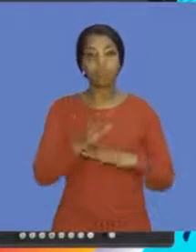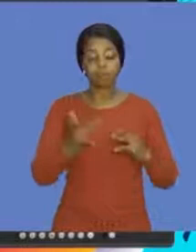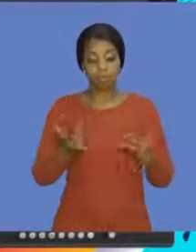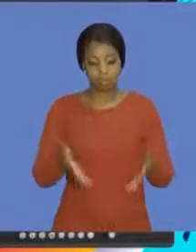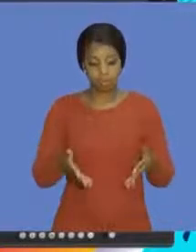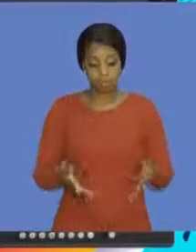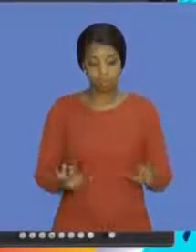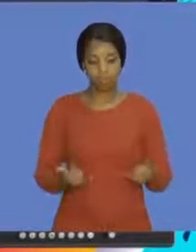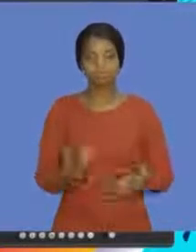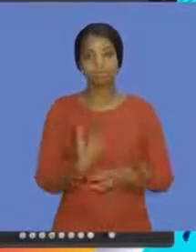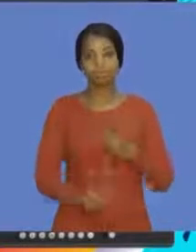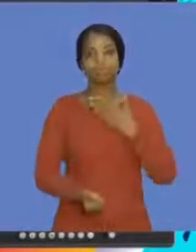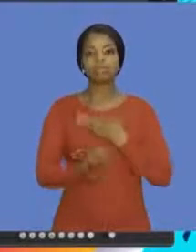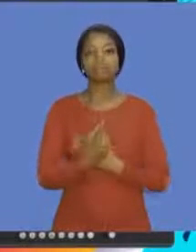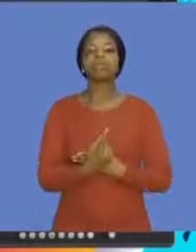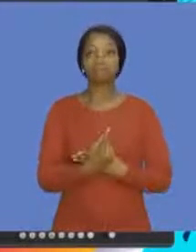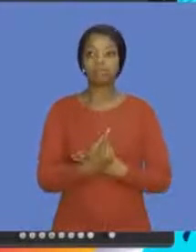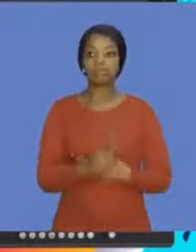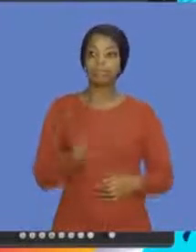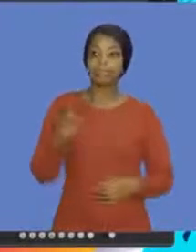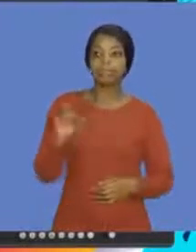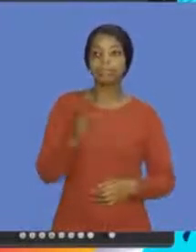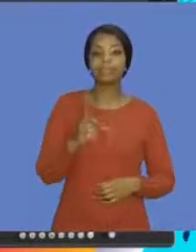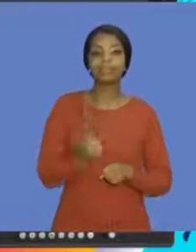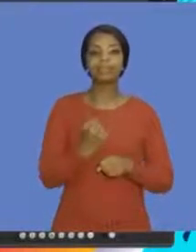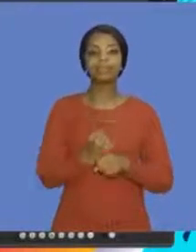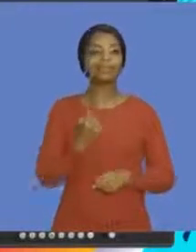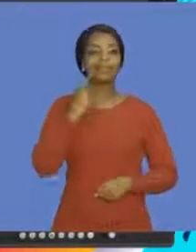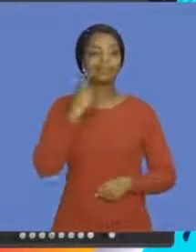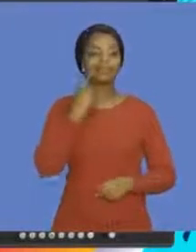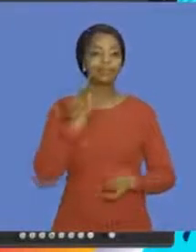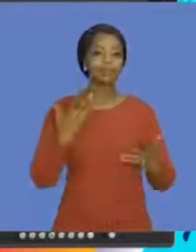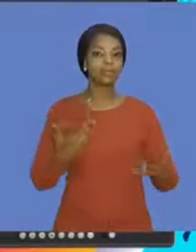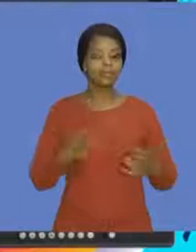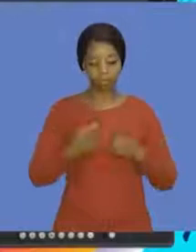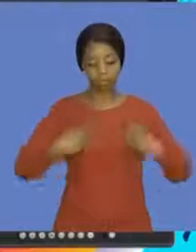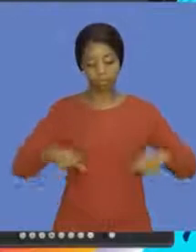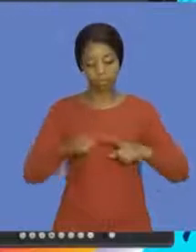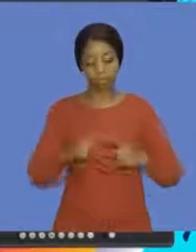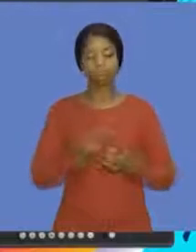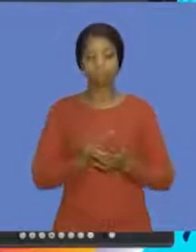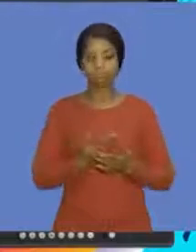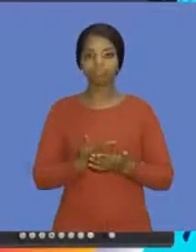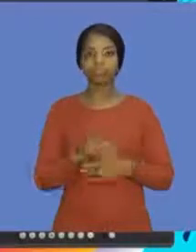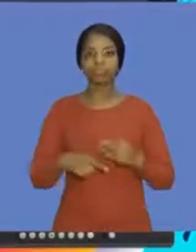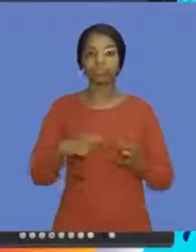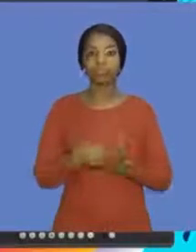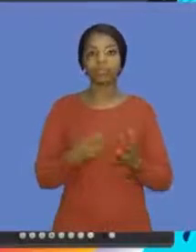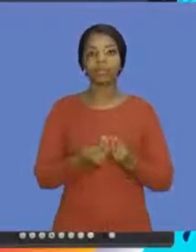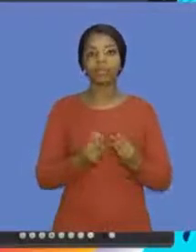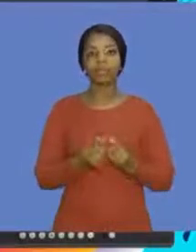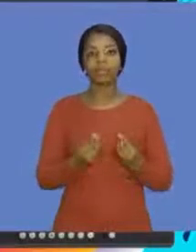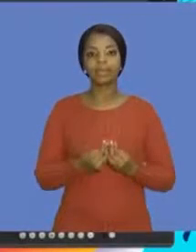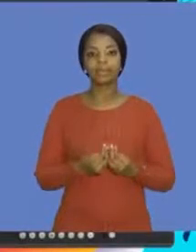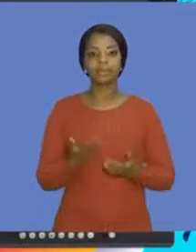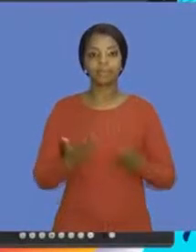currency in almost all the states. So this is what makes it easier for us to be able to buy things maybe in the US when we are